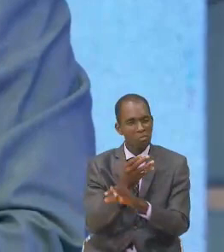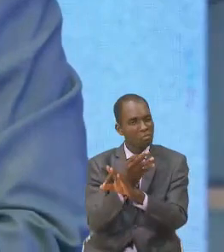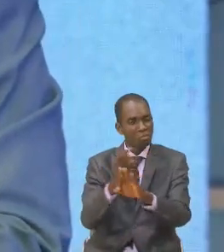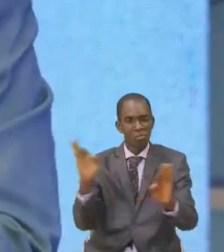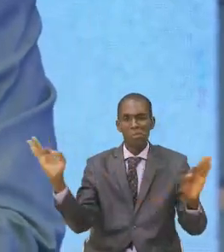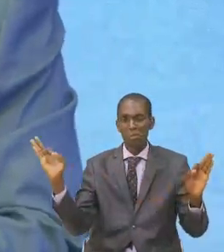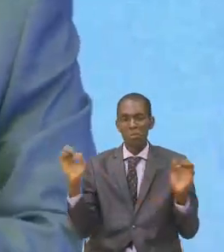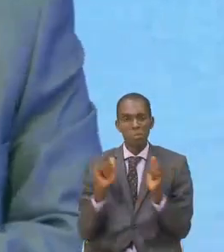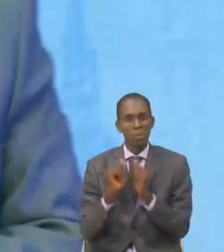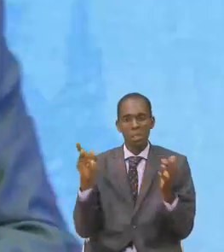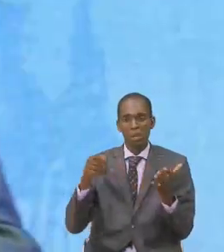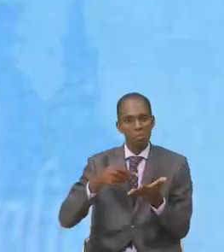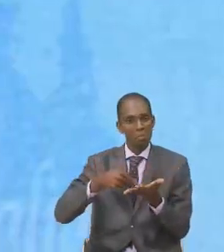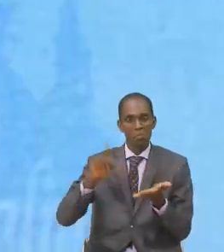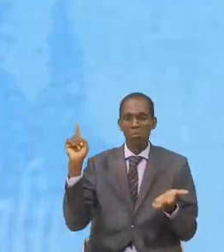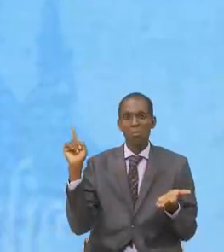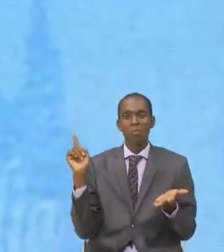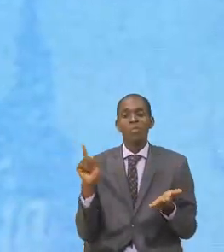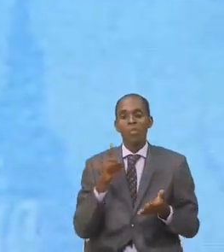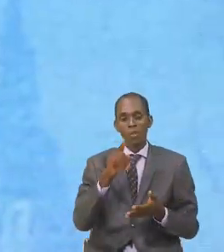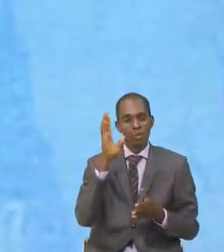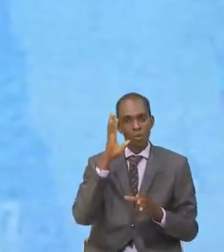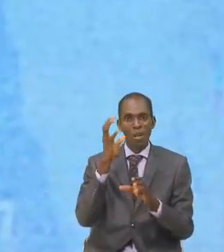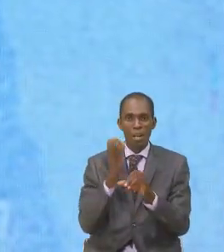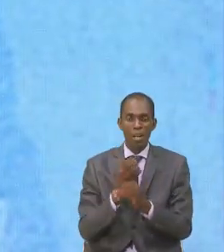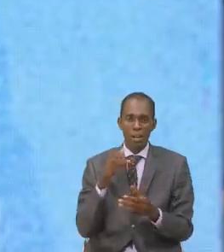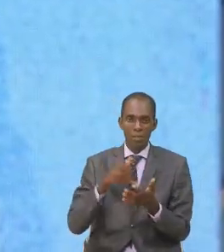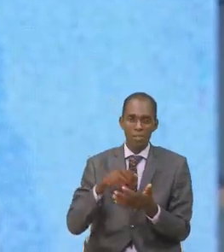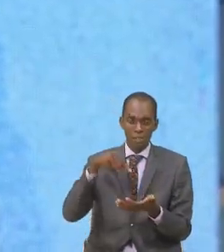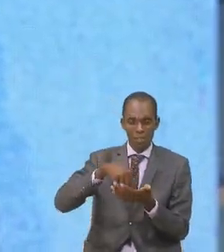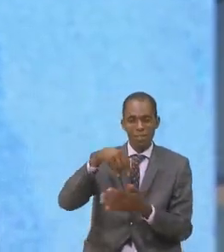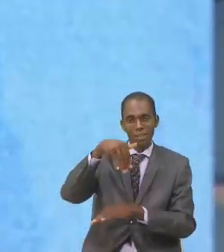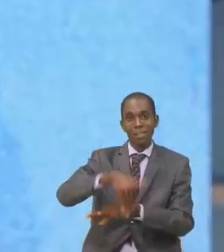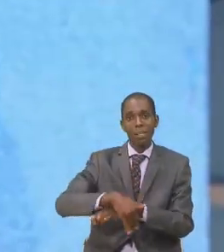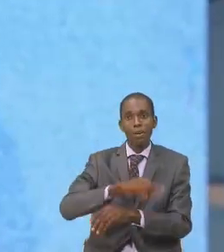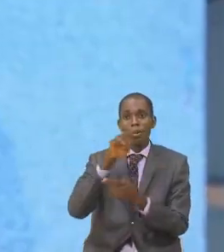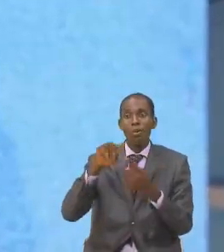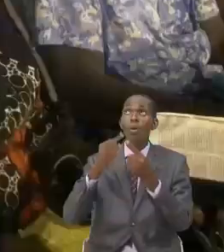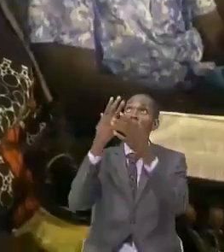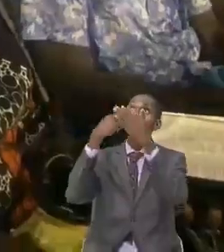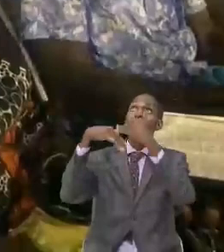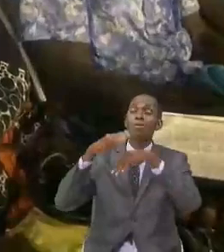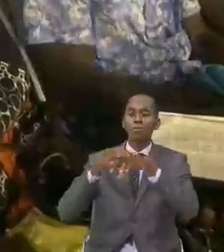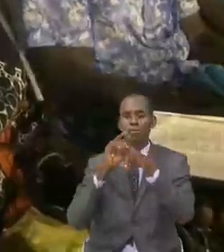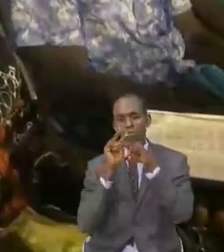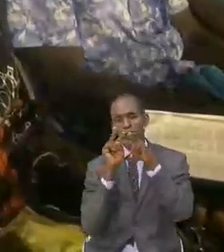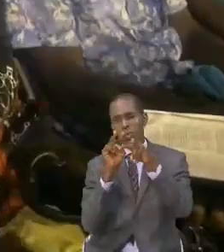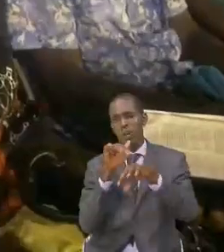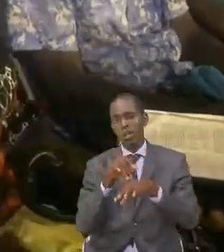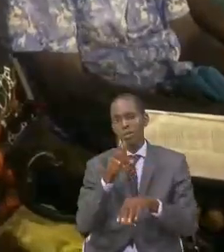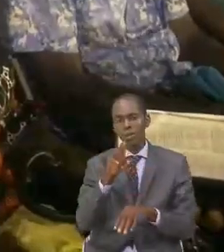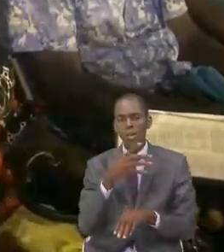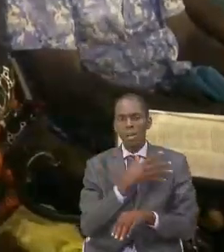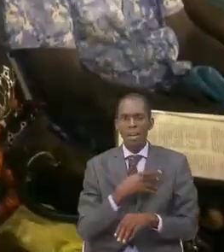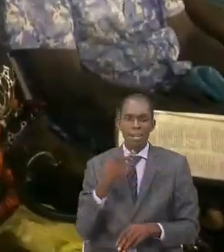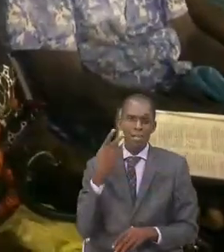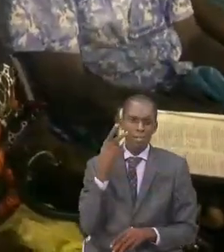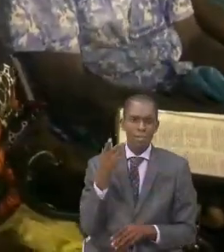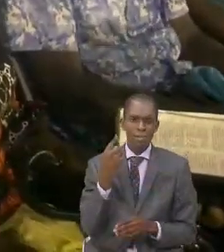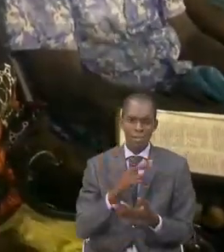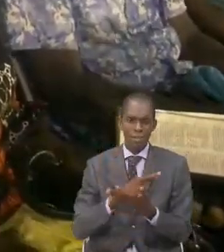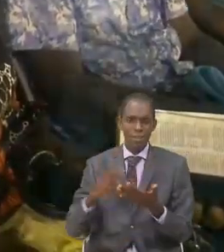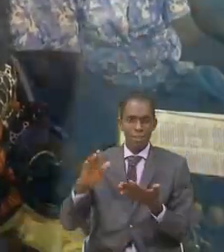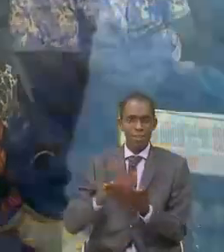wearing it, and I give it unto you free of charge. You'll have it tonight. And then when heaven looks at